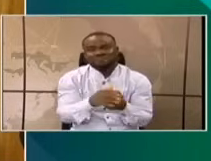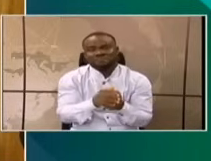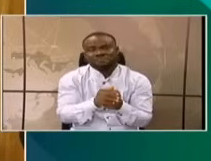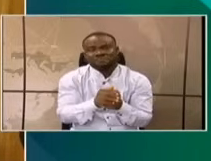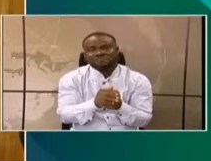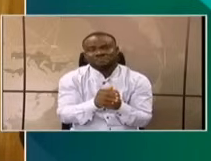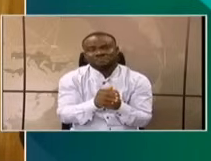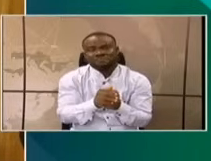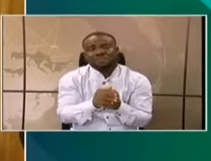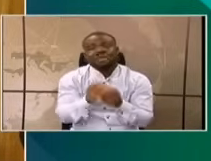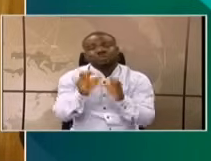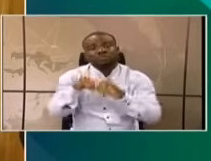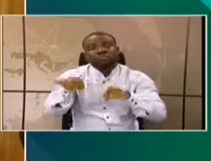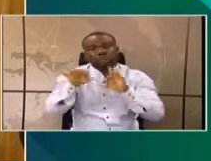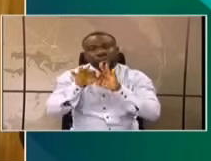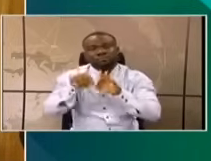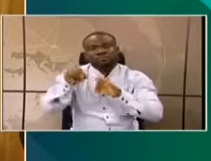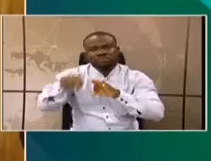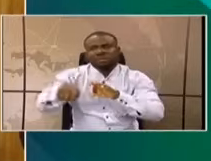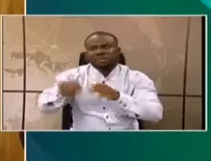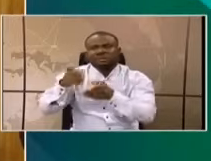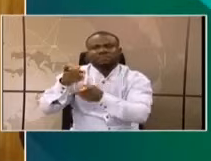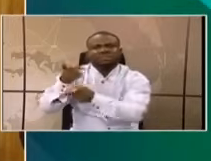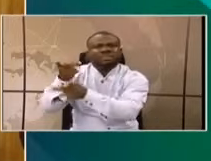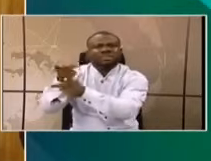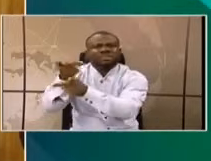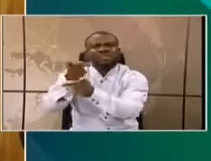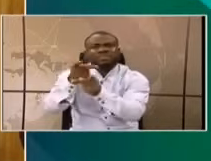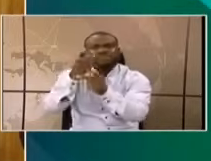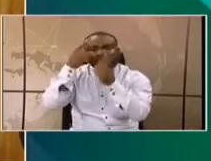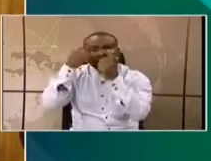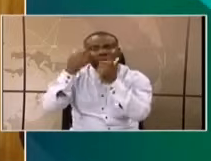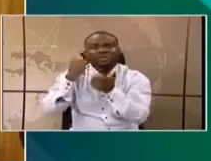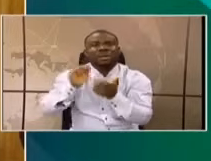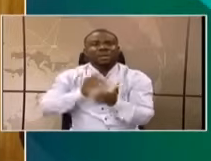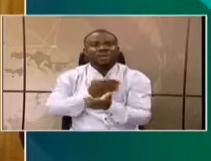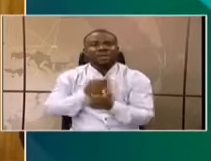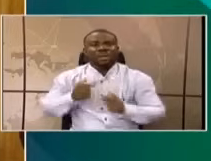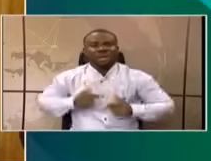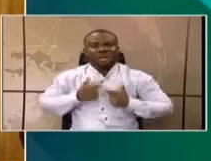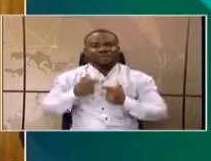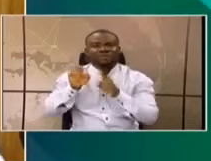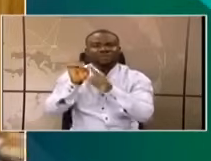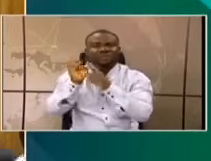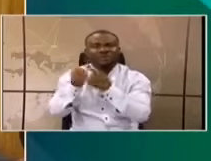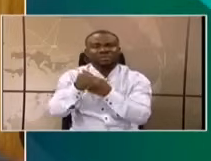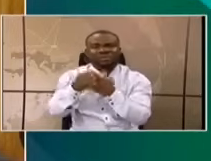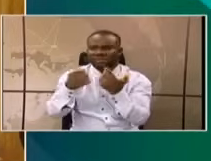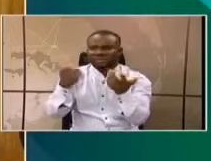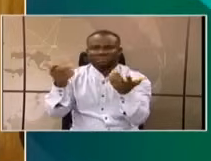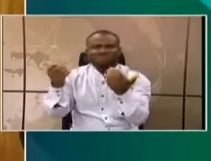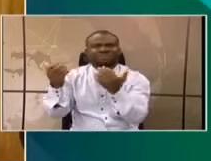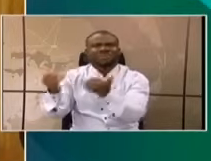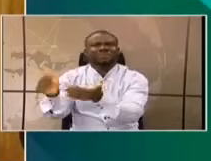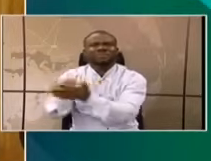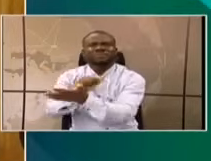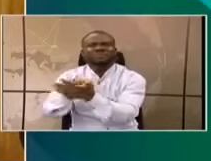which we should preserve for the sanctity of our life and our environment, being